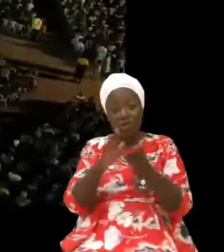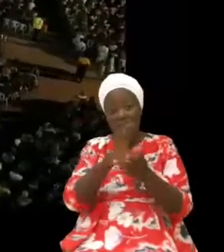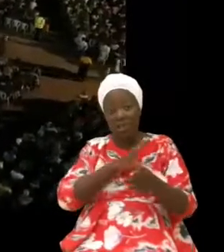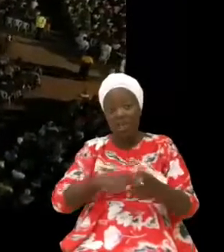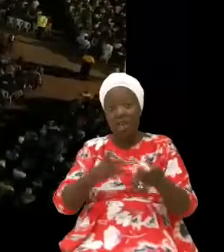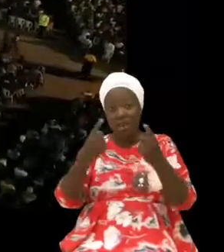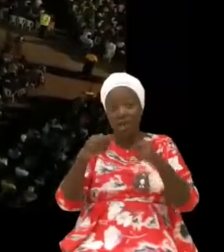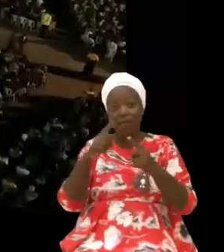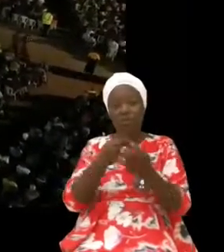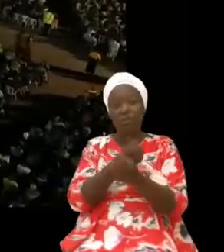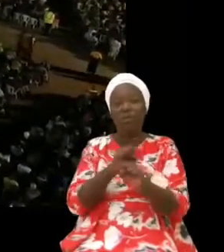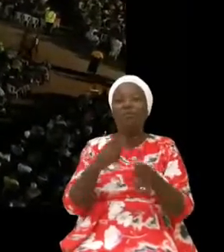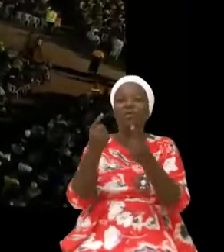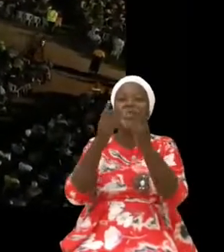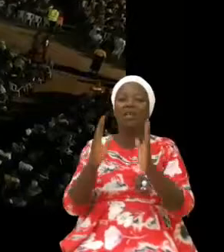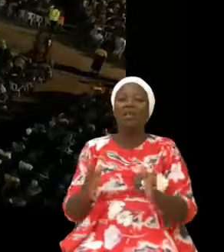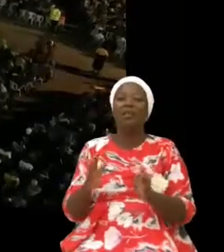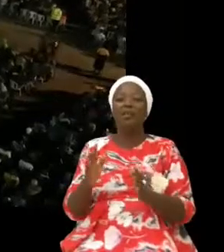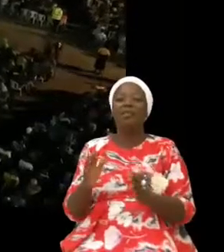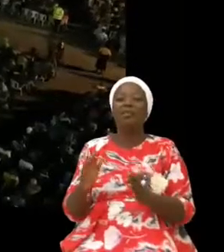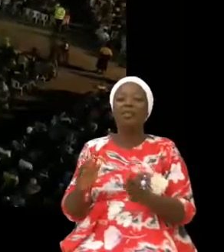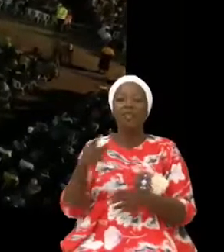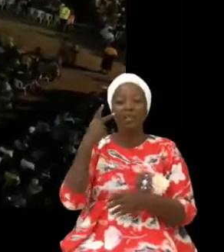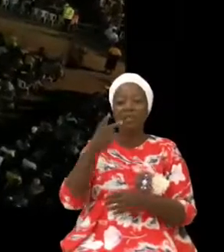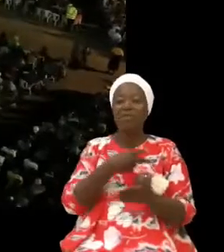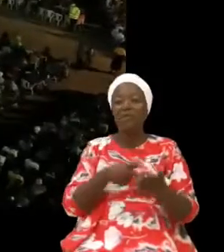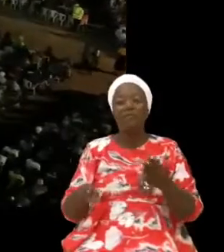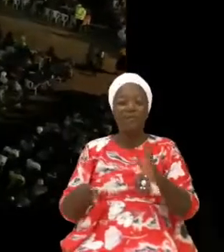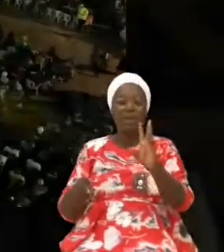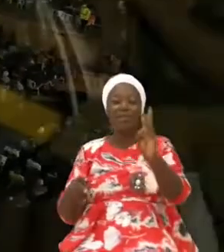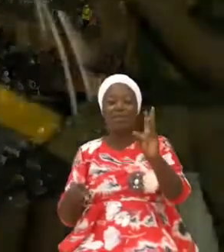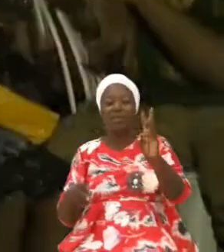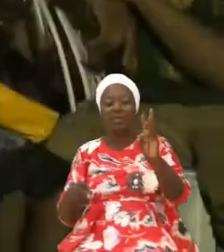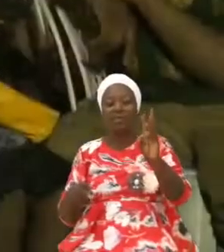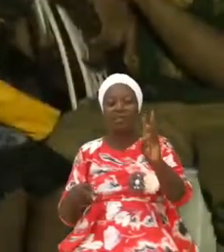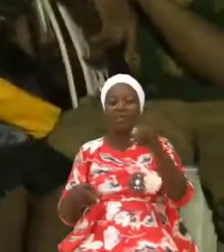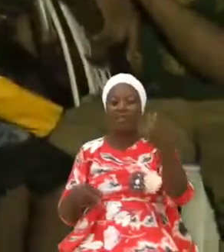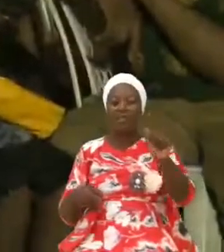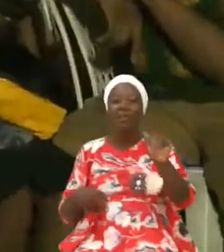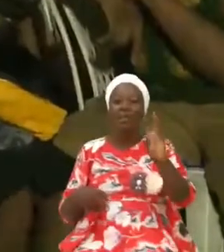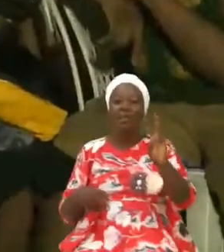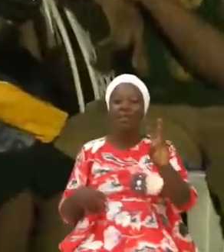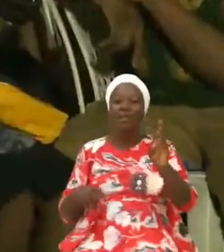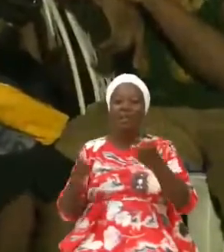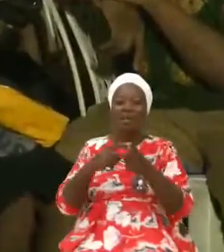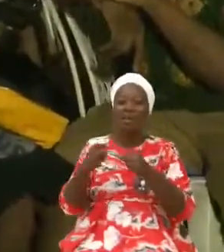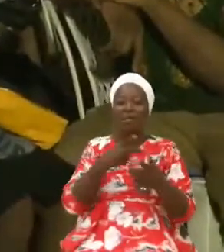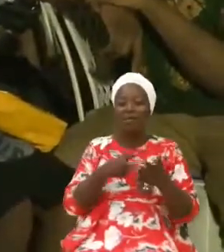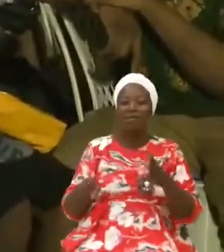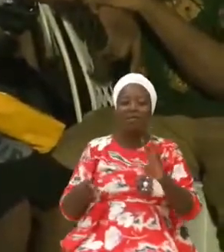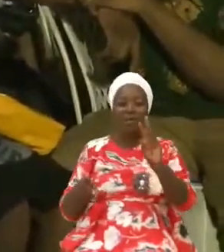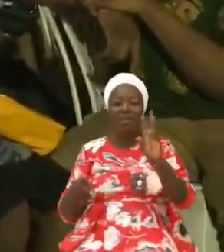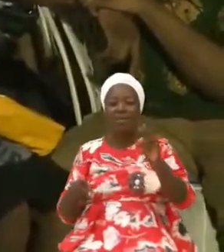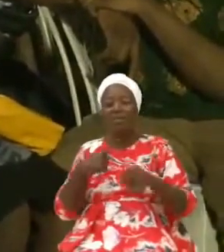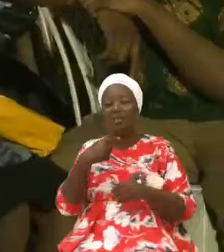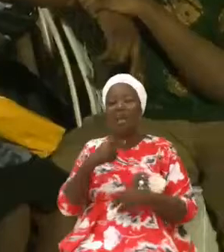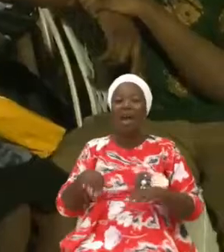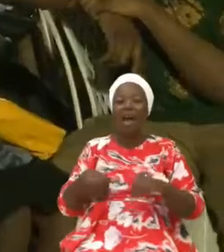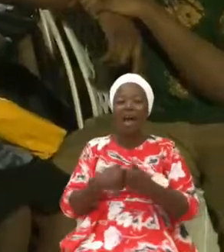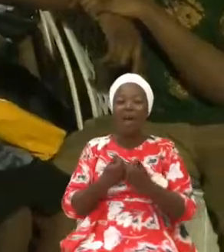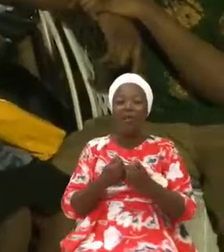the world to save sinners. Look at verse 16. It says in verse